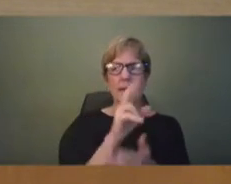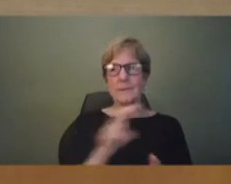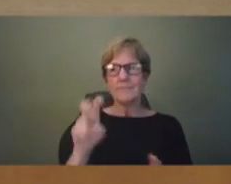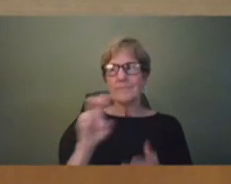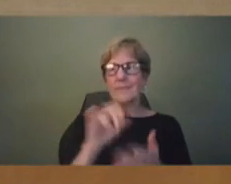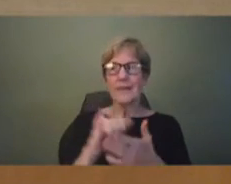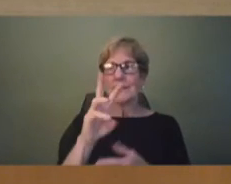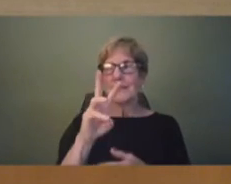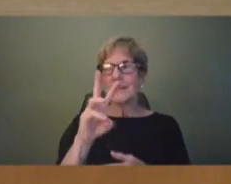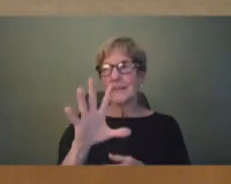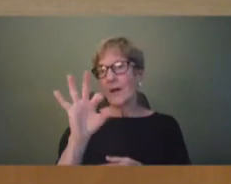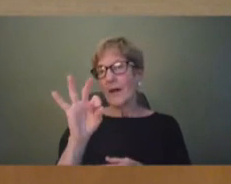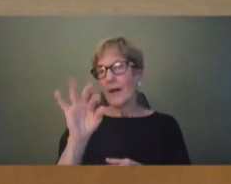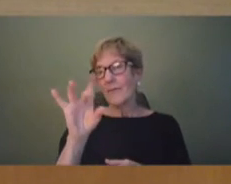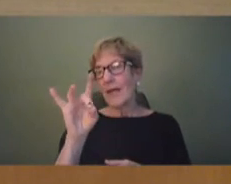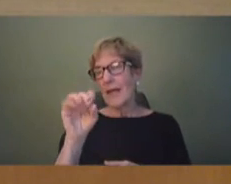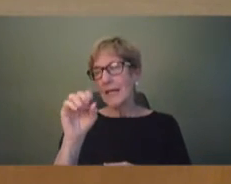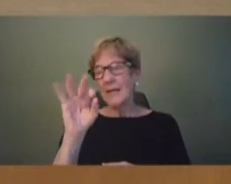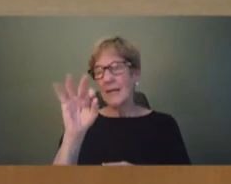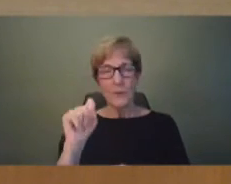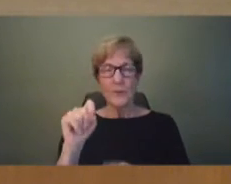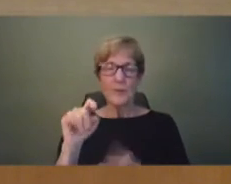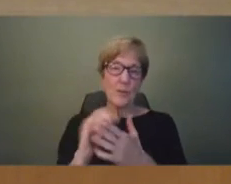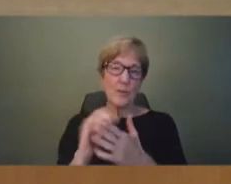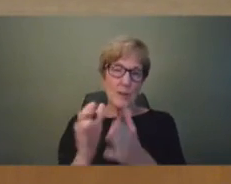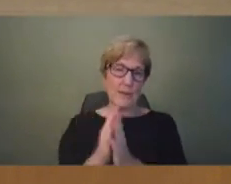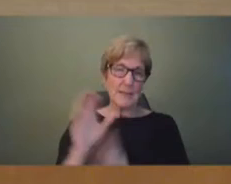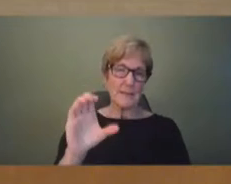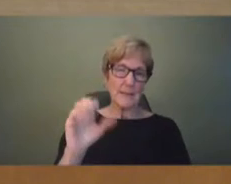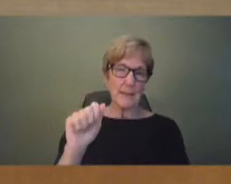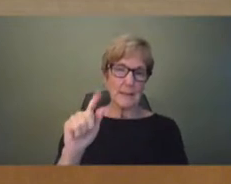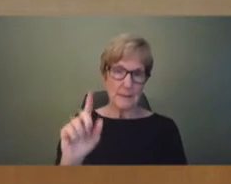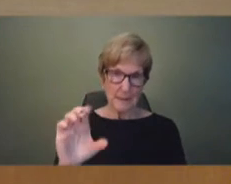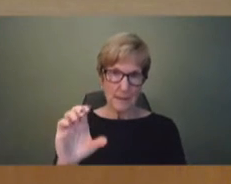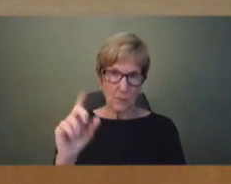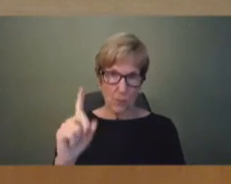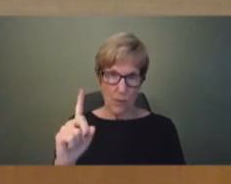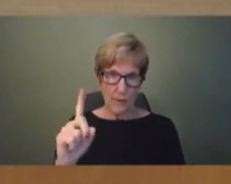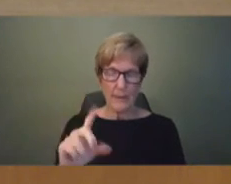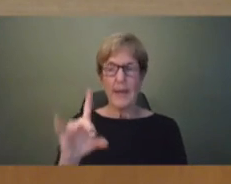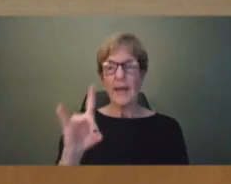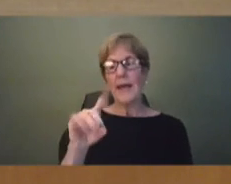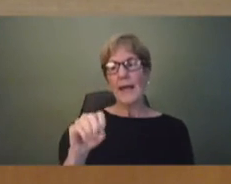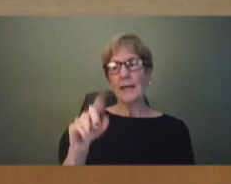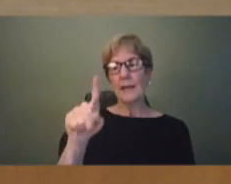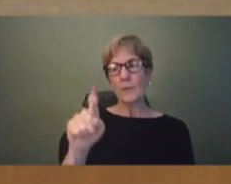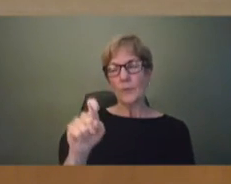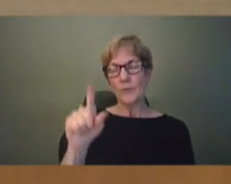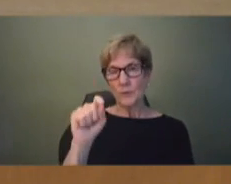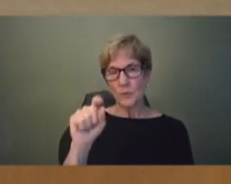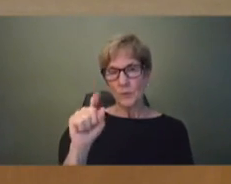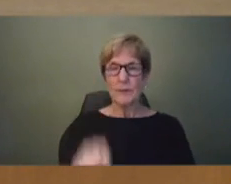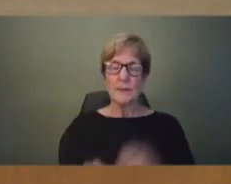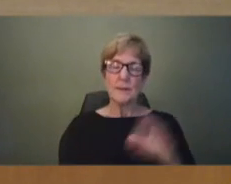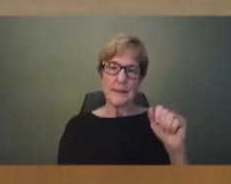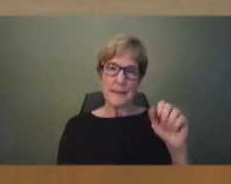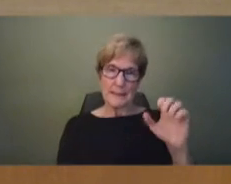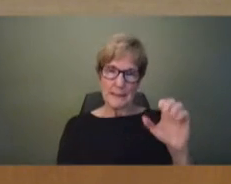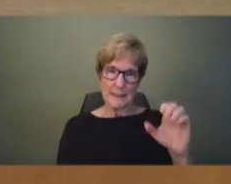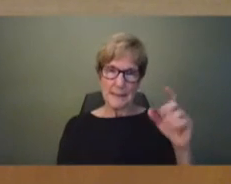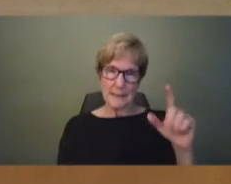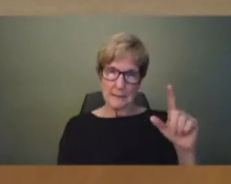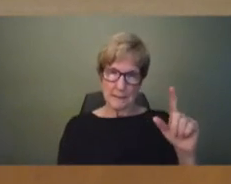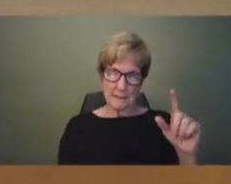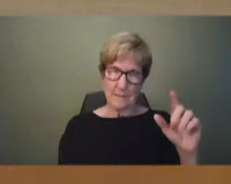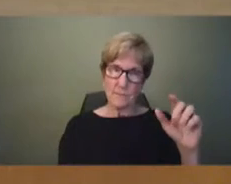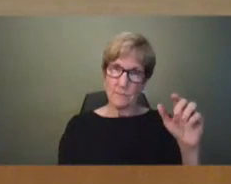foot range so this request even as a cac1 again it would be 80 to 120 cac2 is 120 to 200